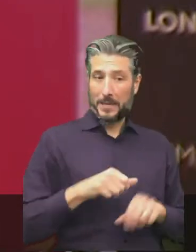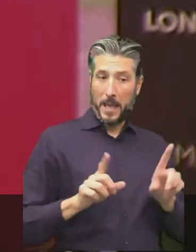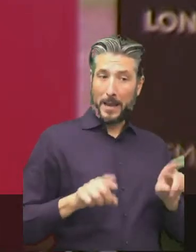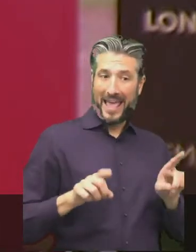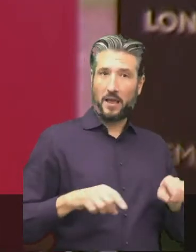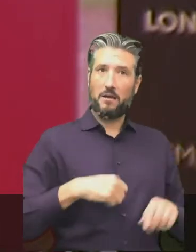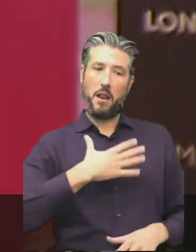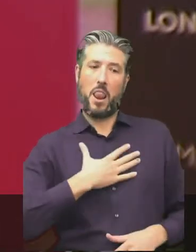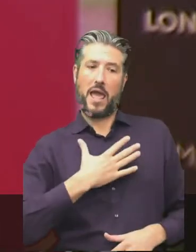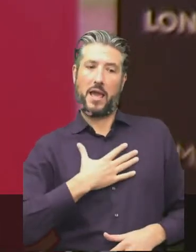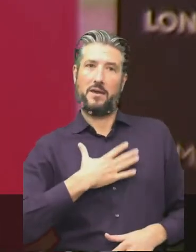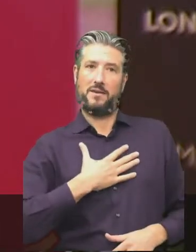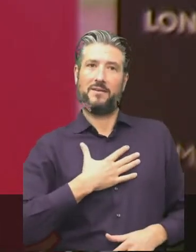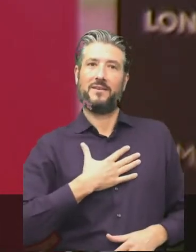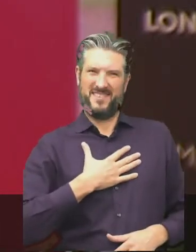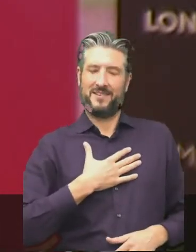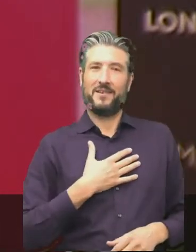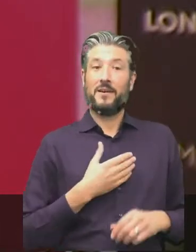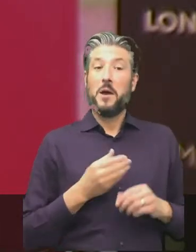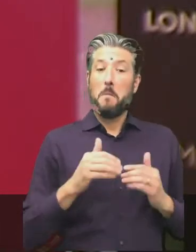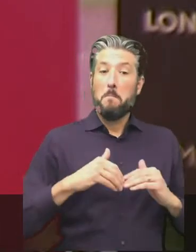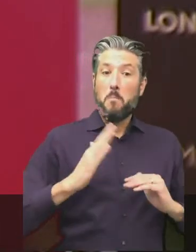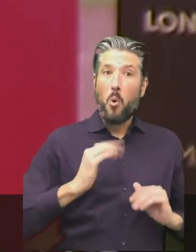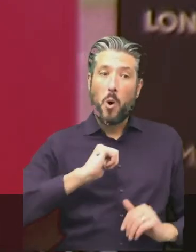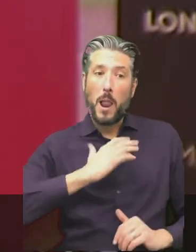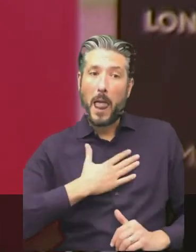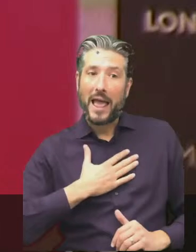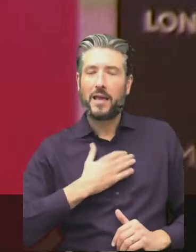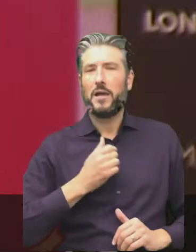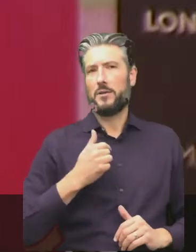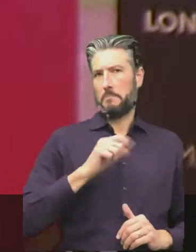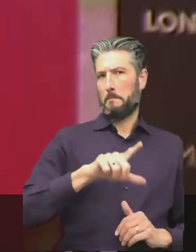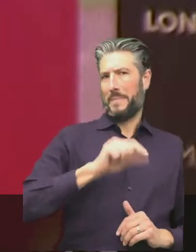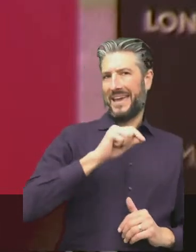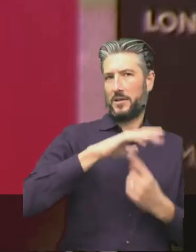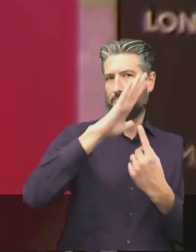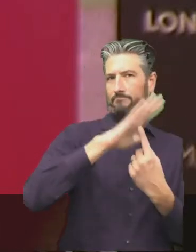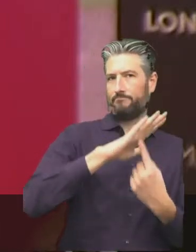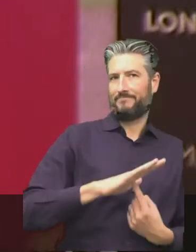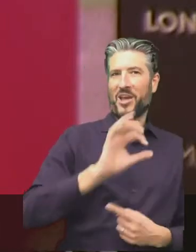first, assuming they are on topic and have not already been asked.